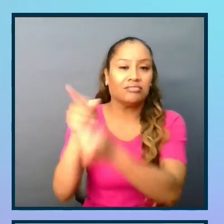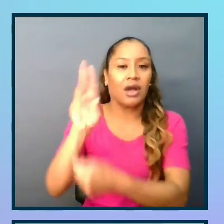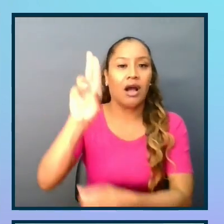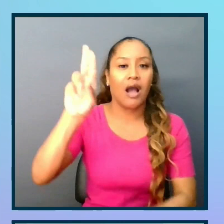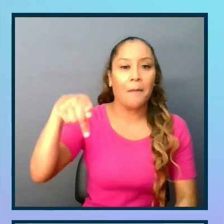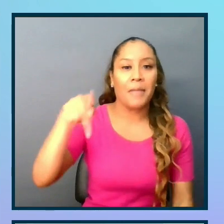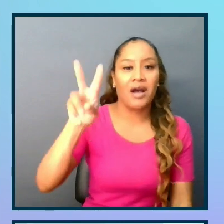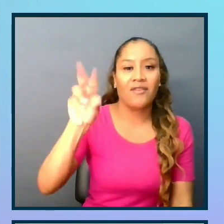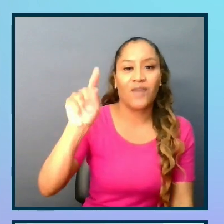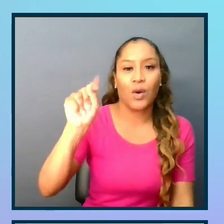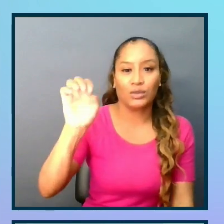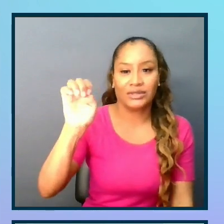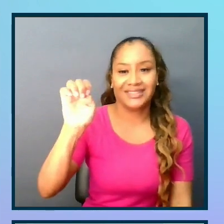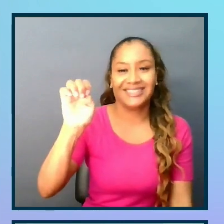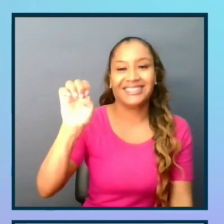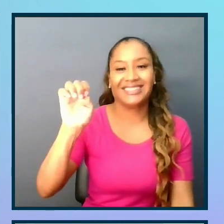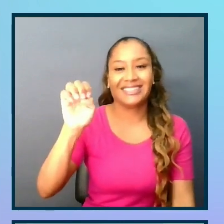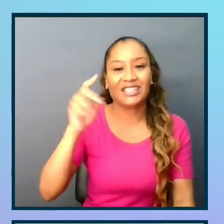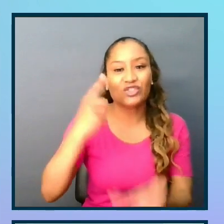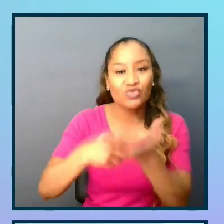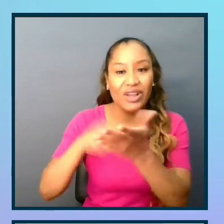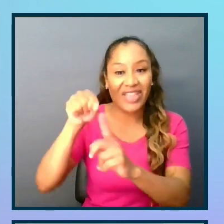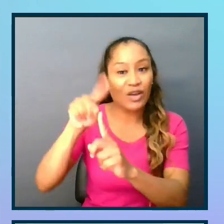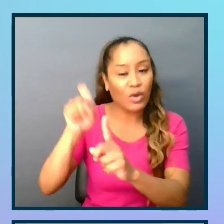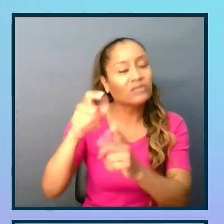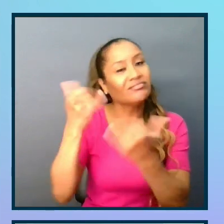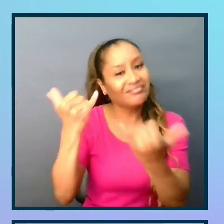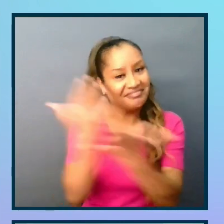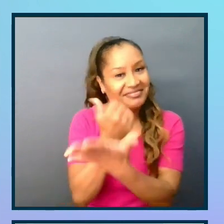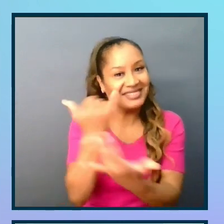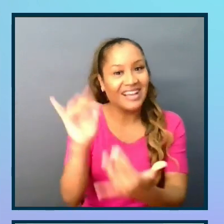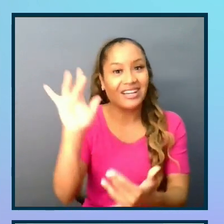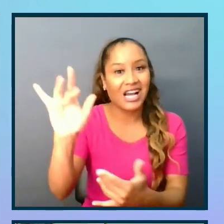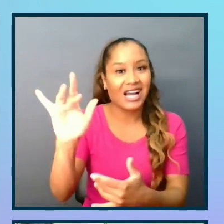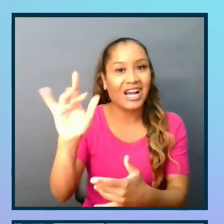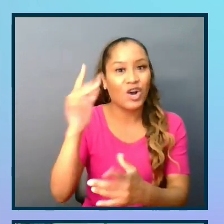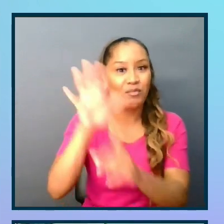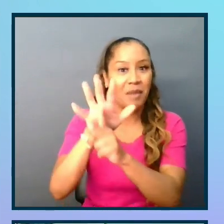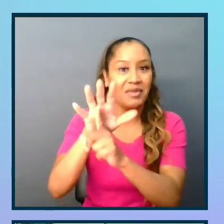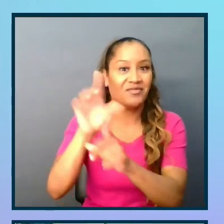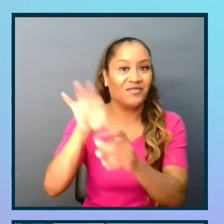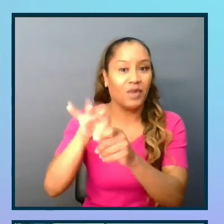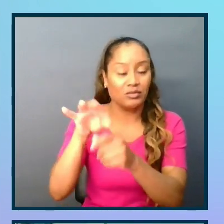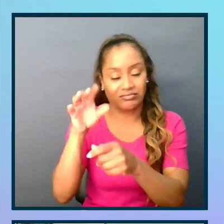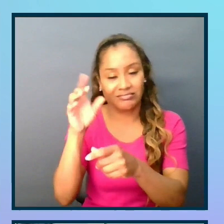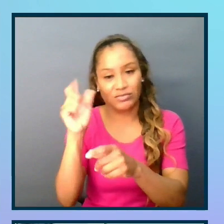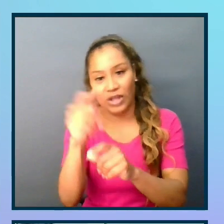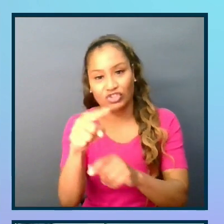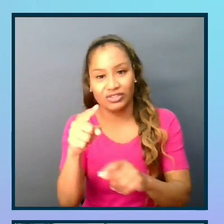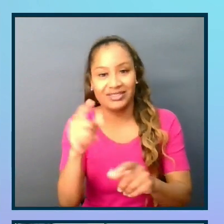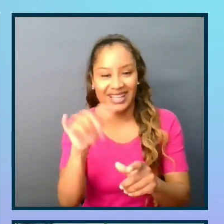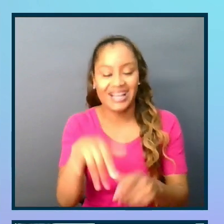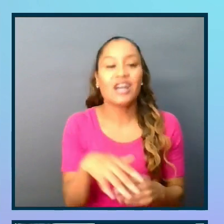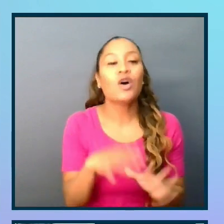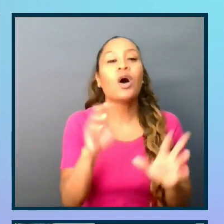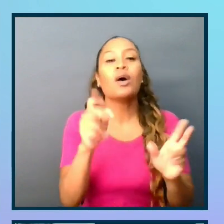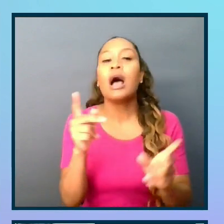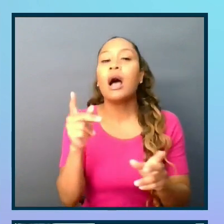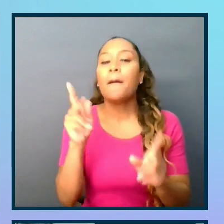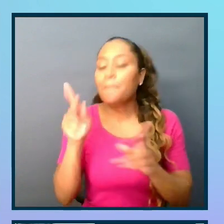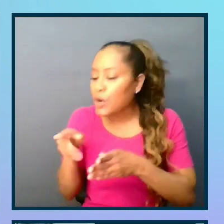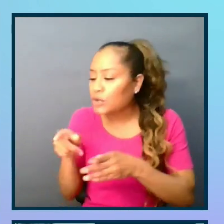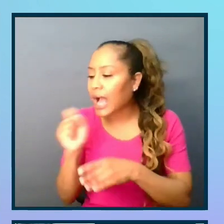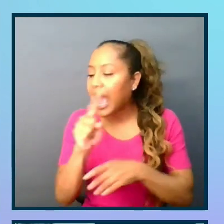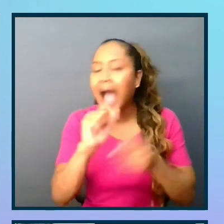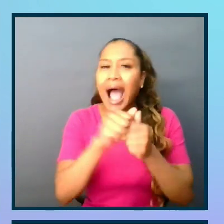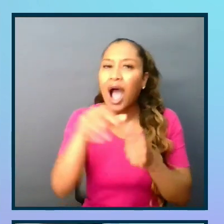addressed, now's the time to do that. Okay, how do you cultivate a